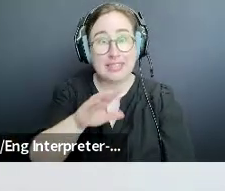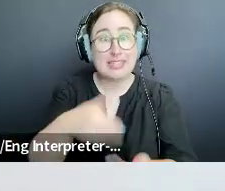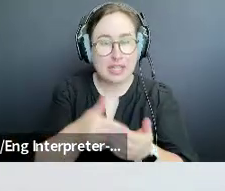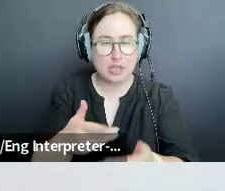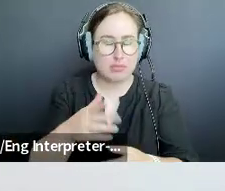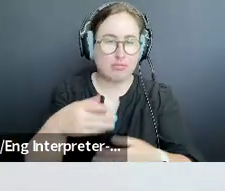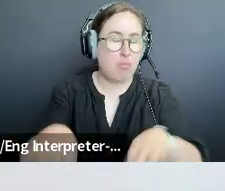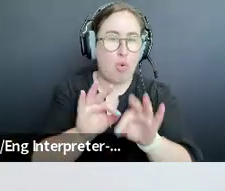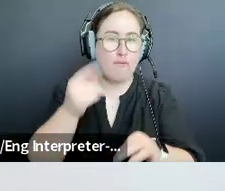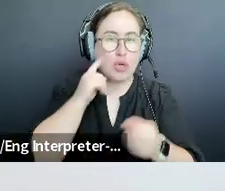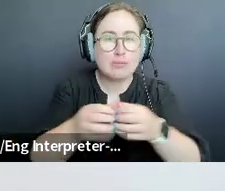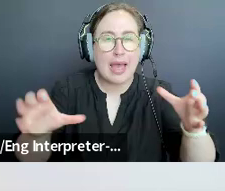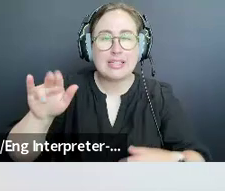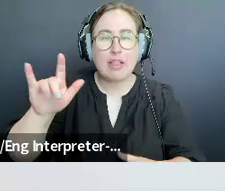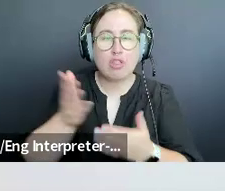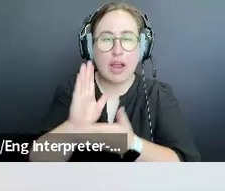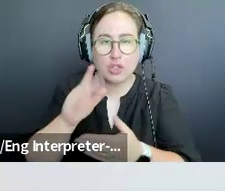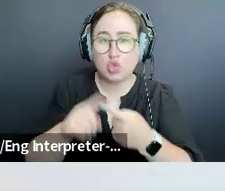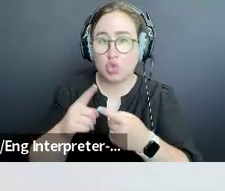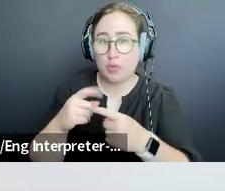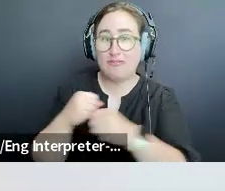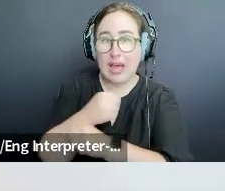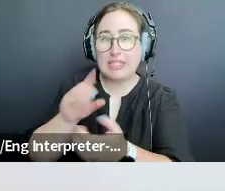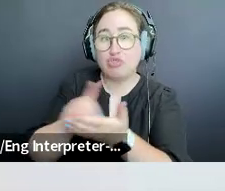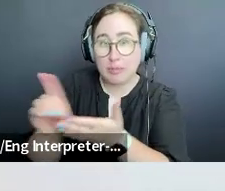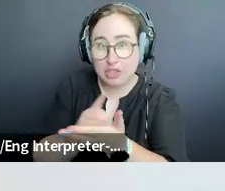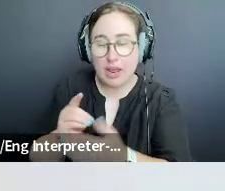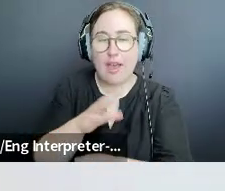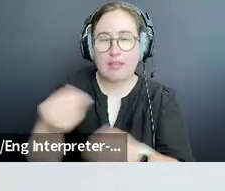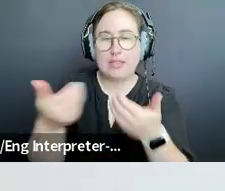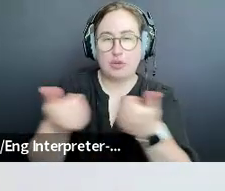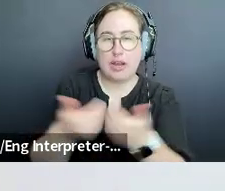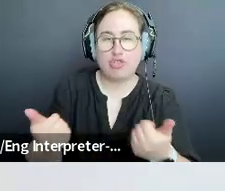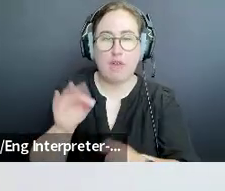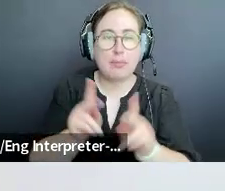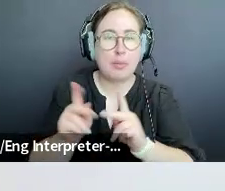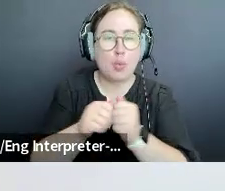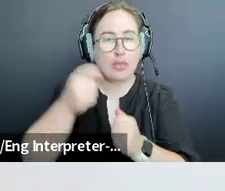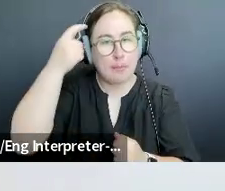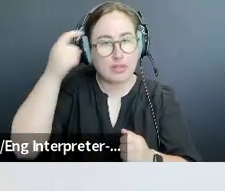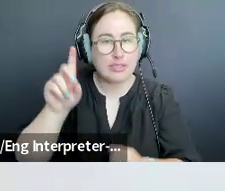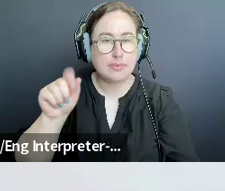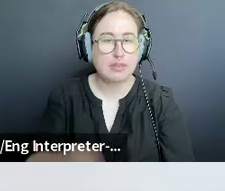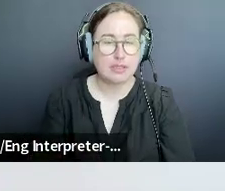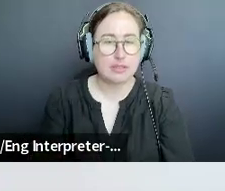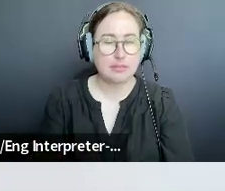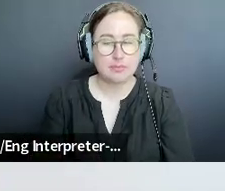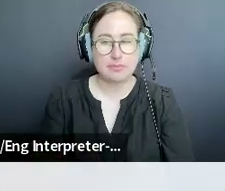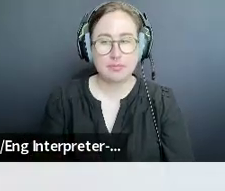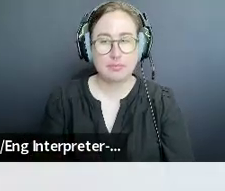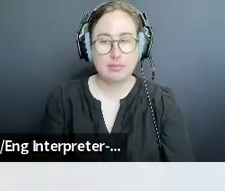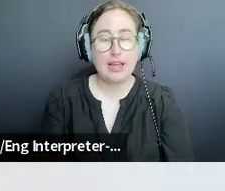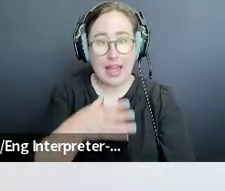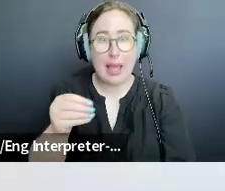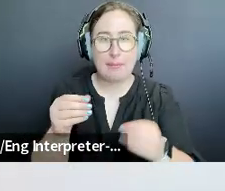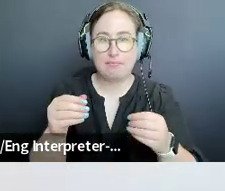the civil rights movement to include fighting discrimination against and segregation of people with mental disabilities, and played a